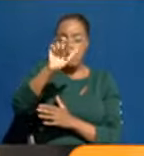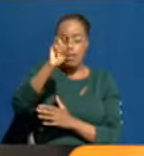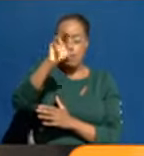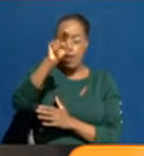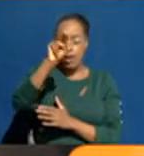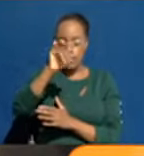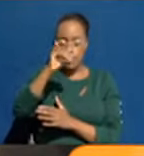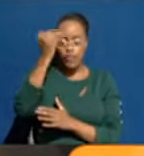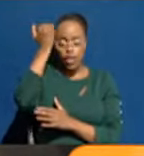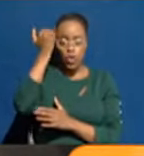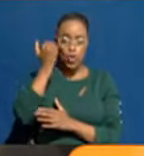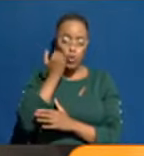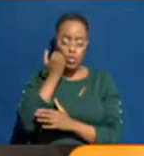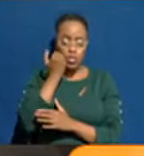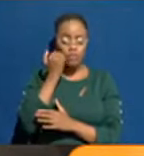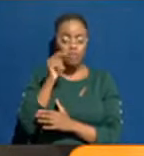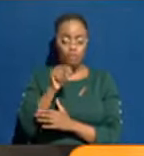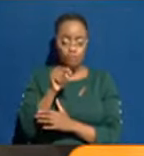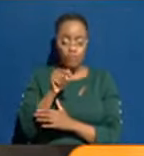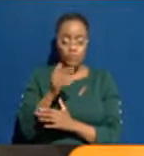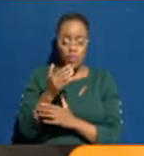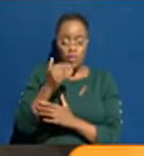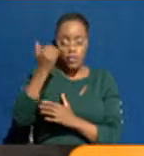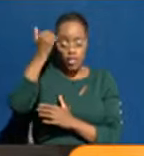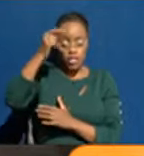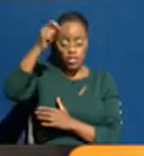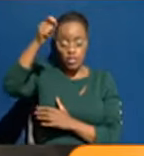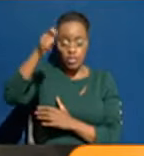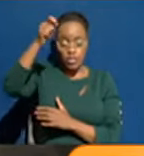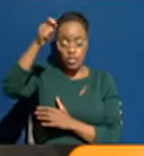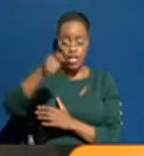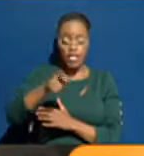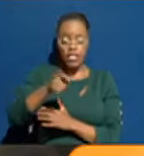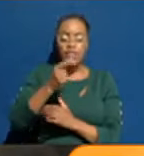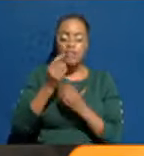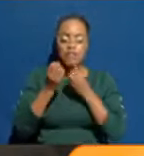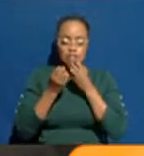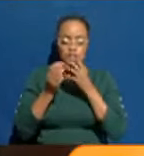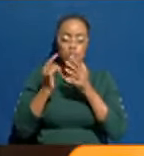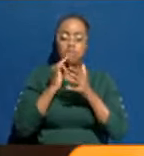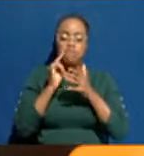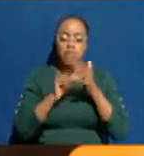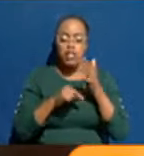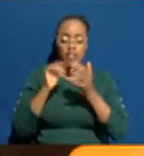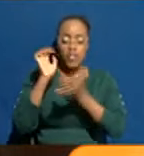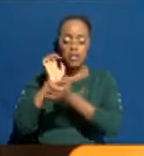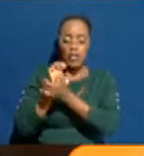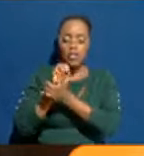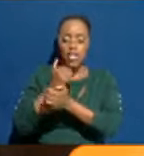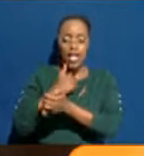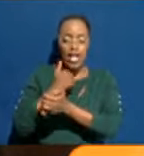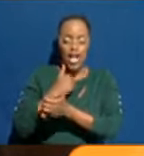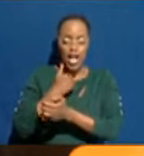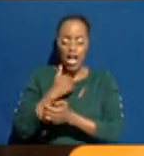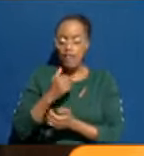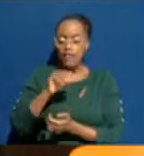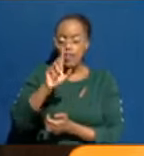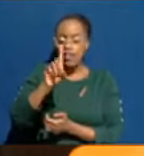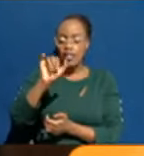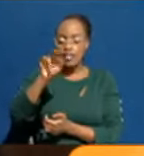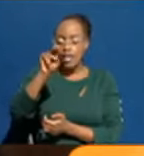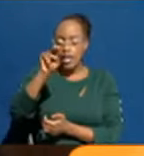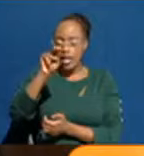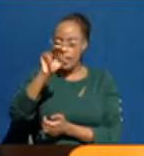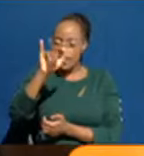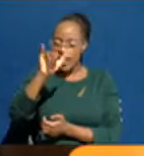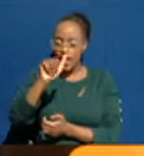Monday, Senior Principal Magistrate Robinson Ondieki revealed that the prosecution failed to place Gilbert Deya at the scene